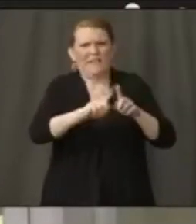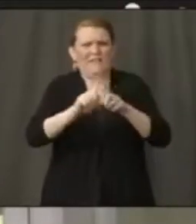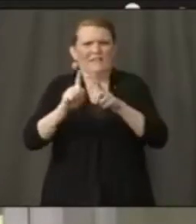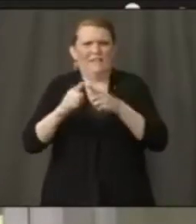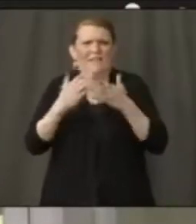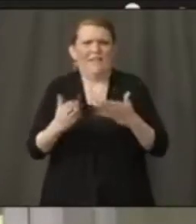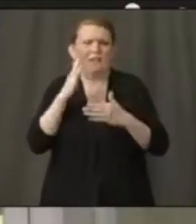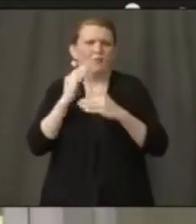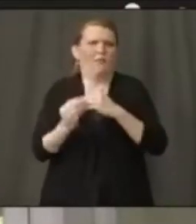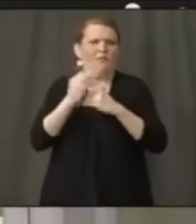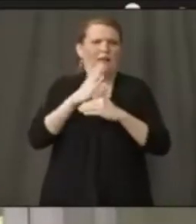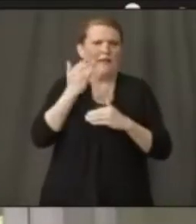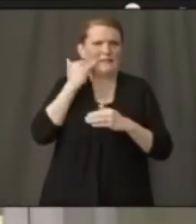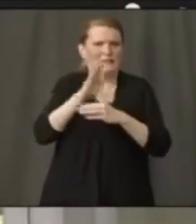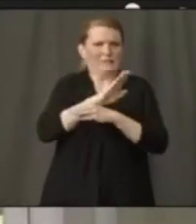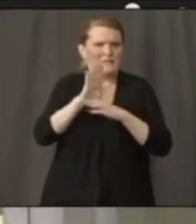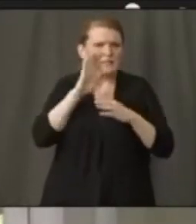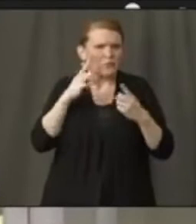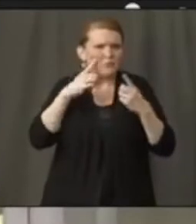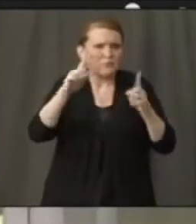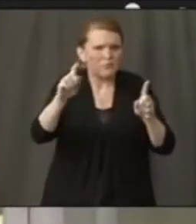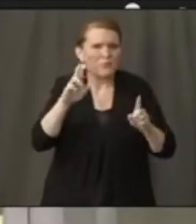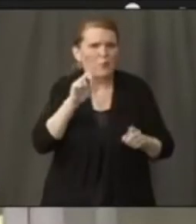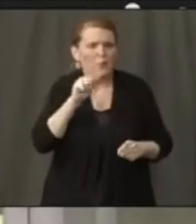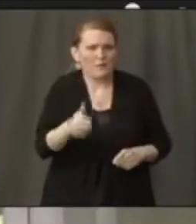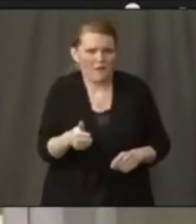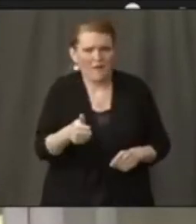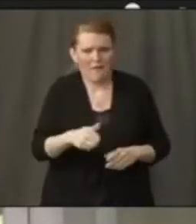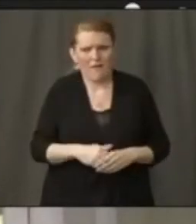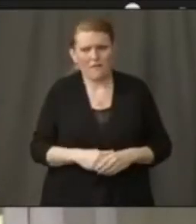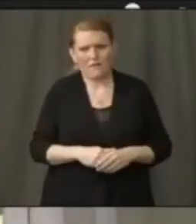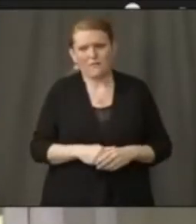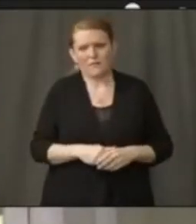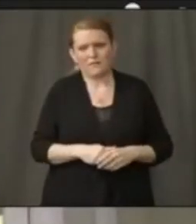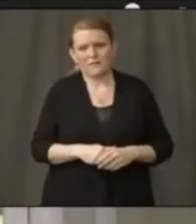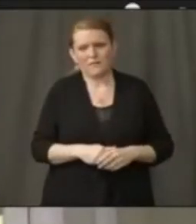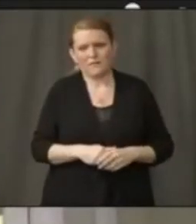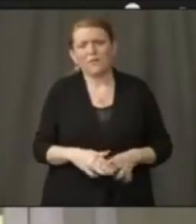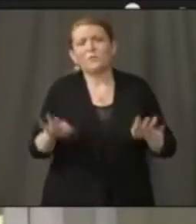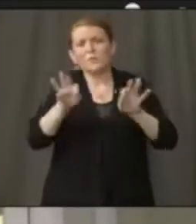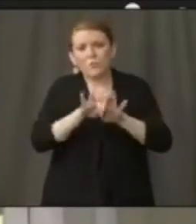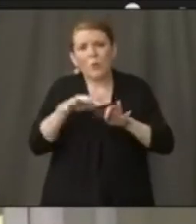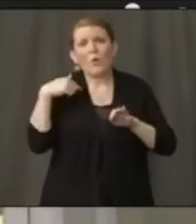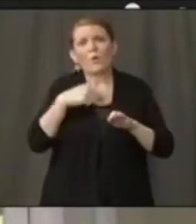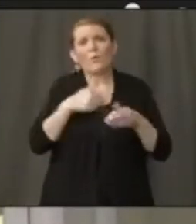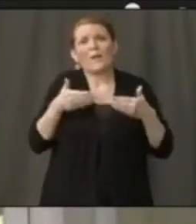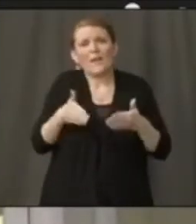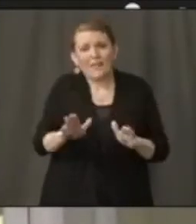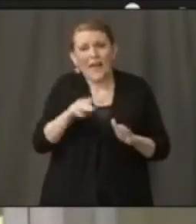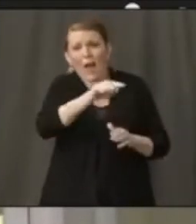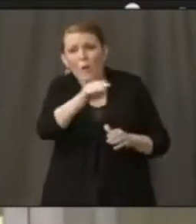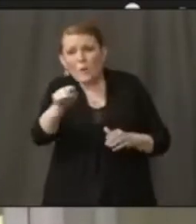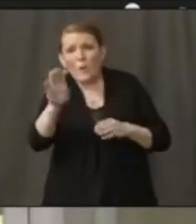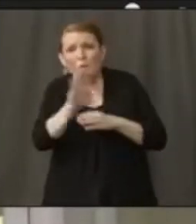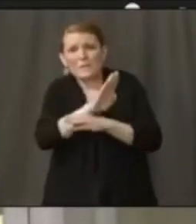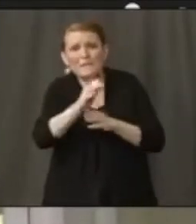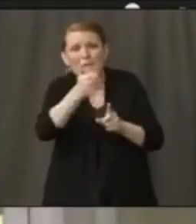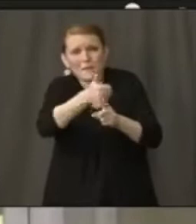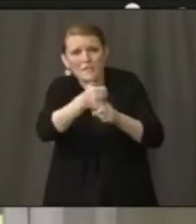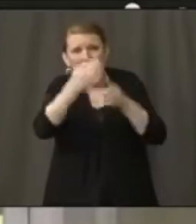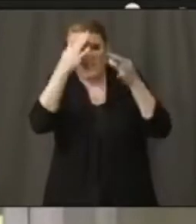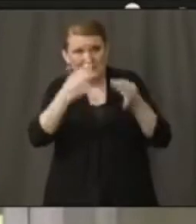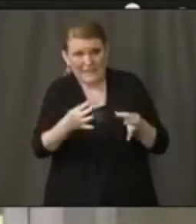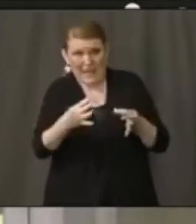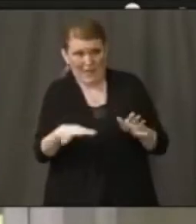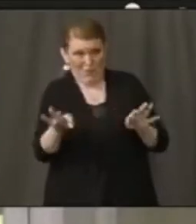providing jobs, and let them have the ability to open their businesses thoughtfully, professionally, and safely. Our